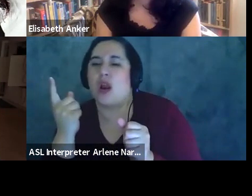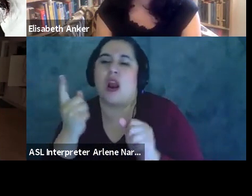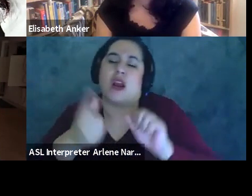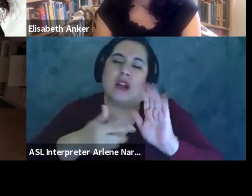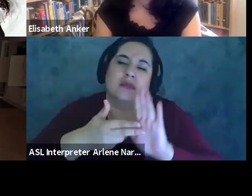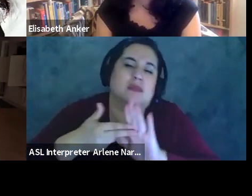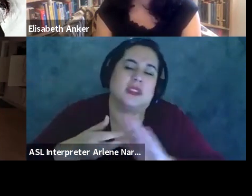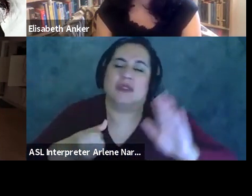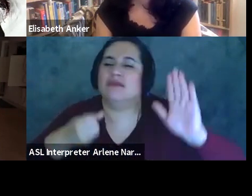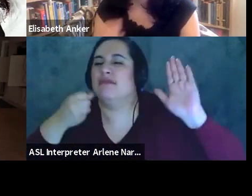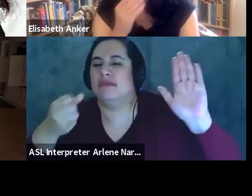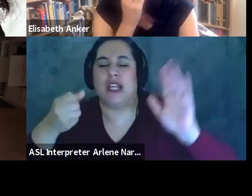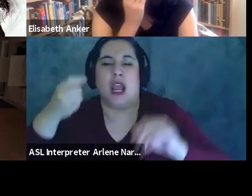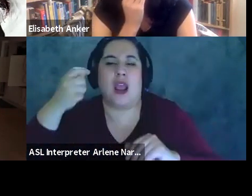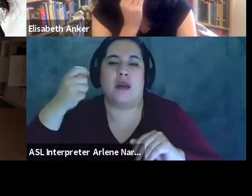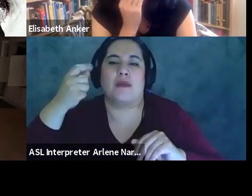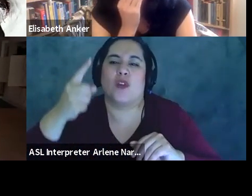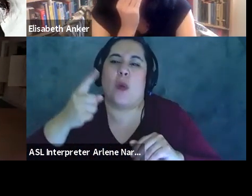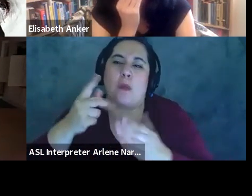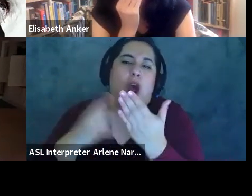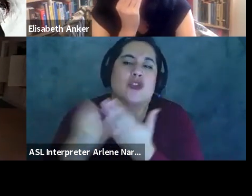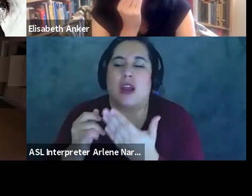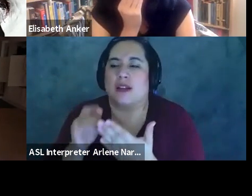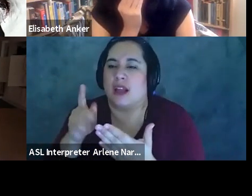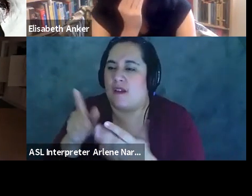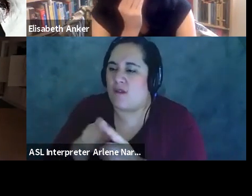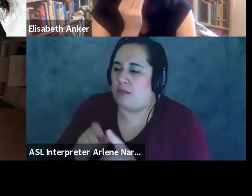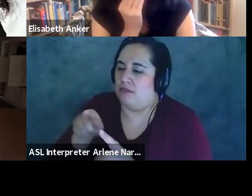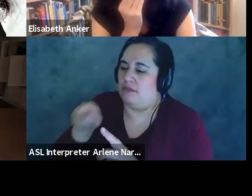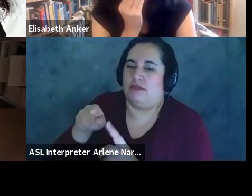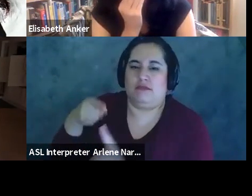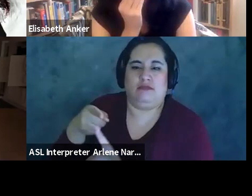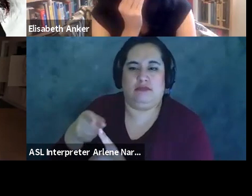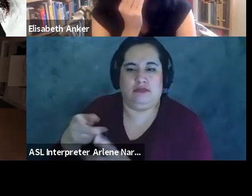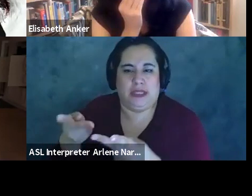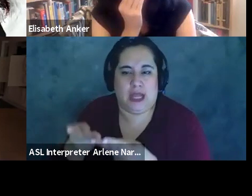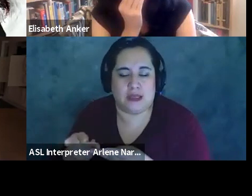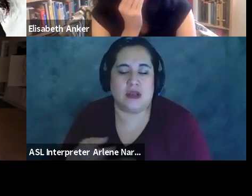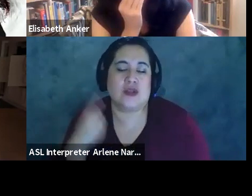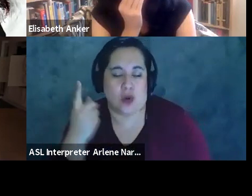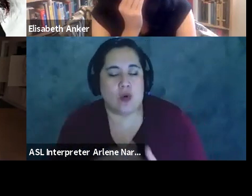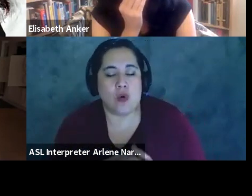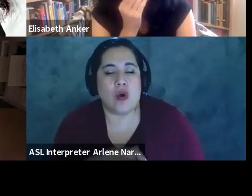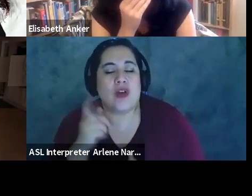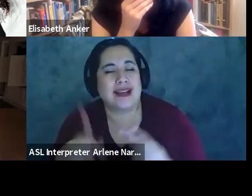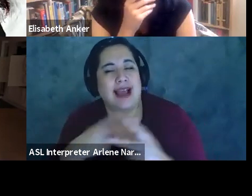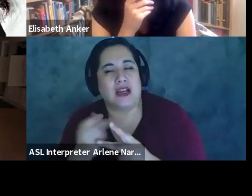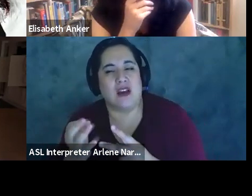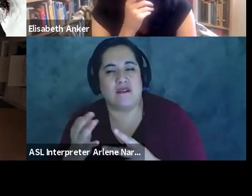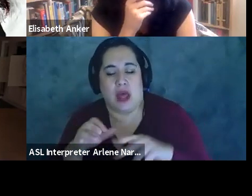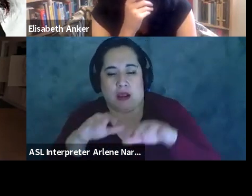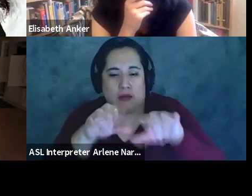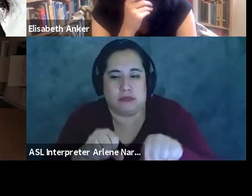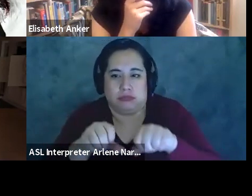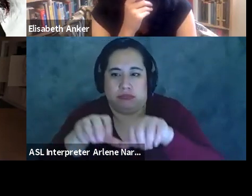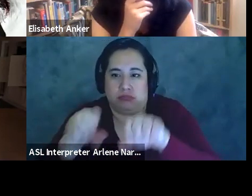of the project that comes from particular sites. So there's a kind of colonizing reach